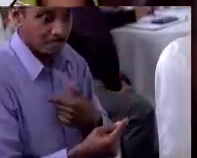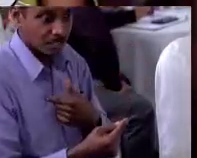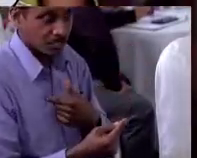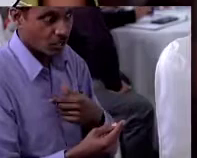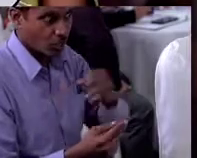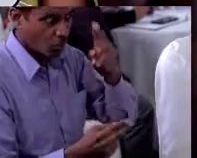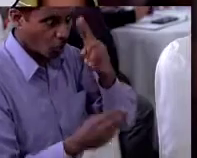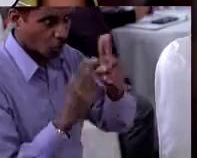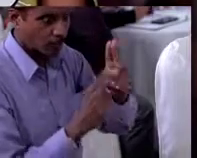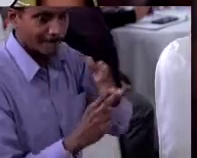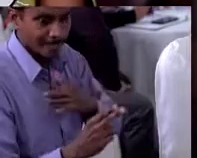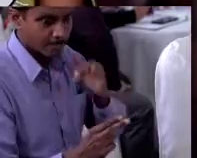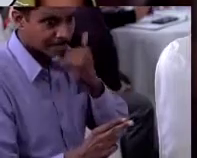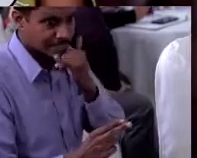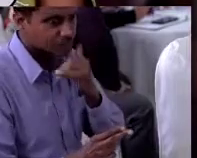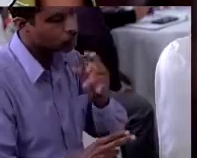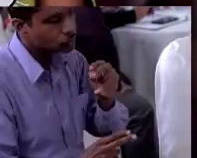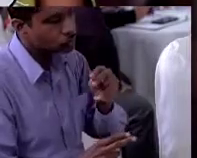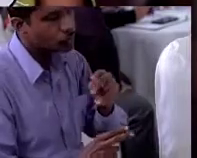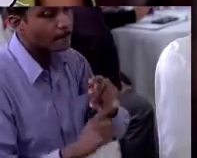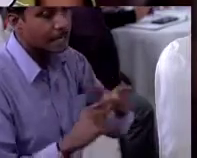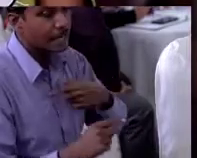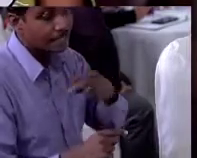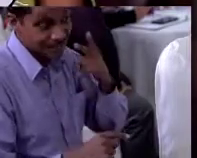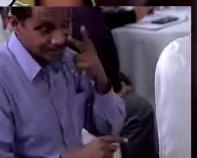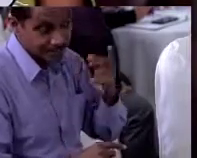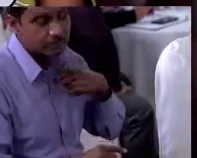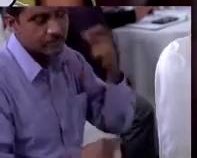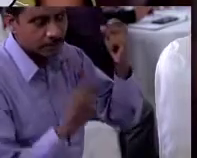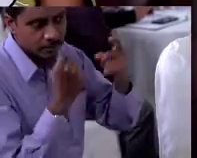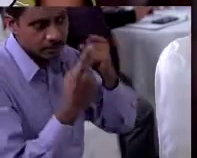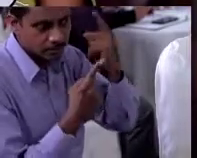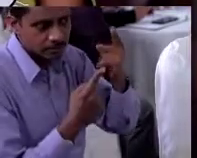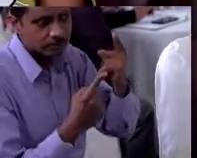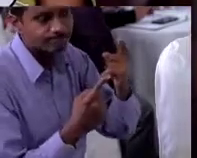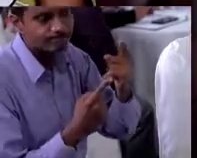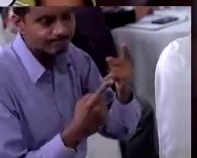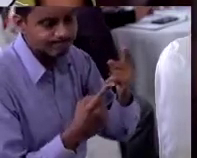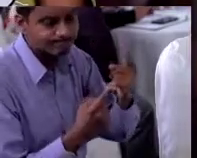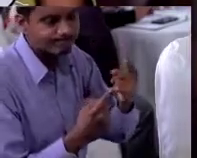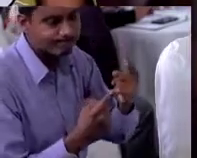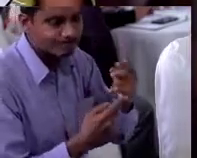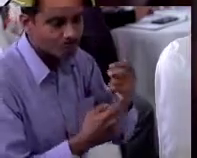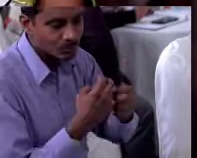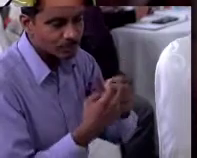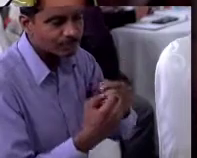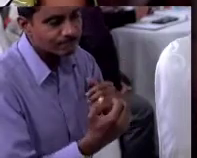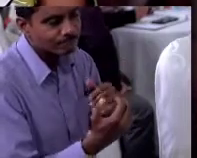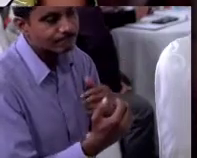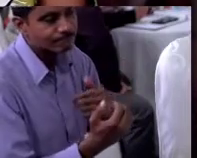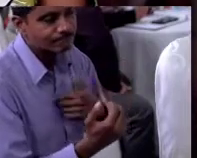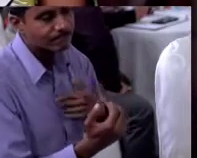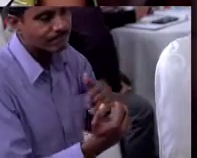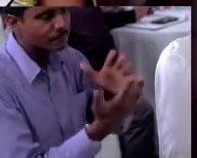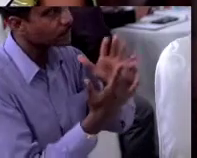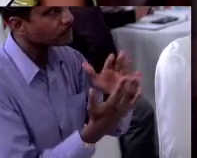that. I don't glorify my mistakes, but I see them, I understand them, and I face